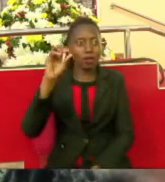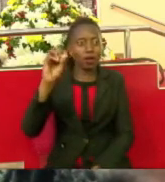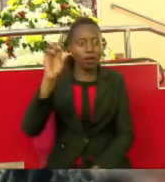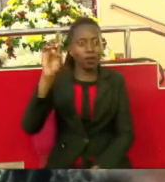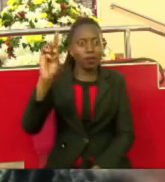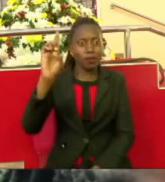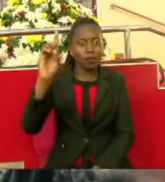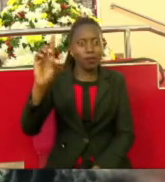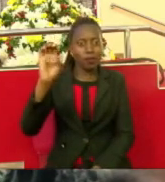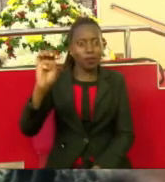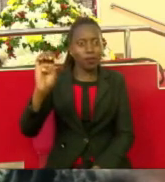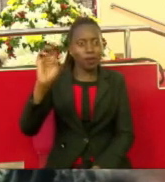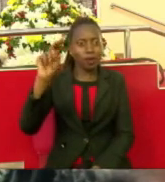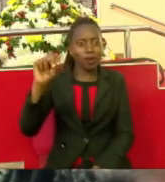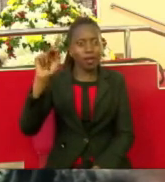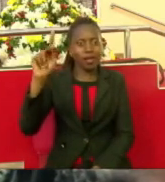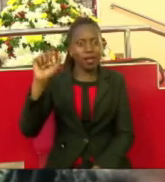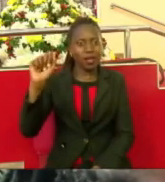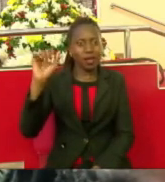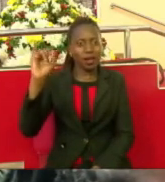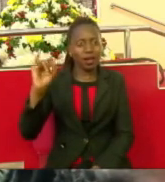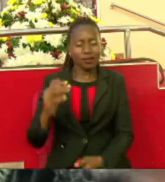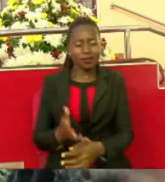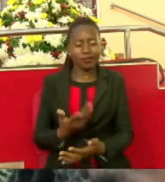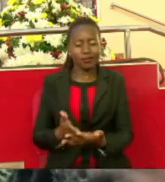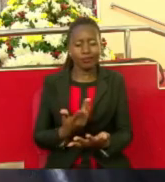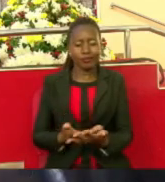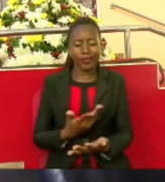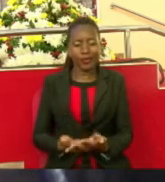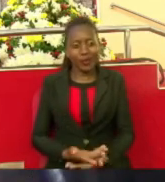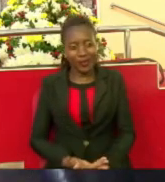You know when it is spoken in my mother tongue, Mordecai.